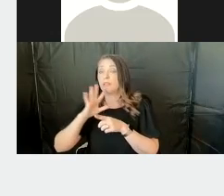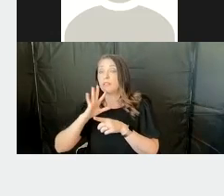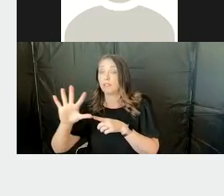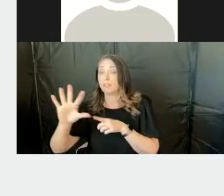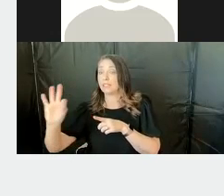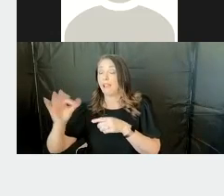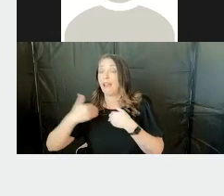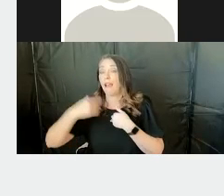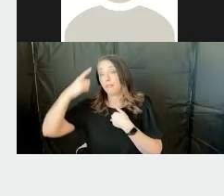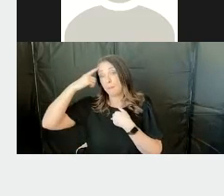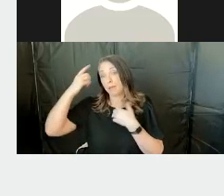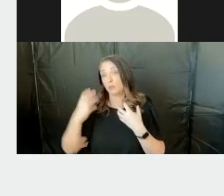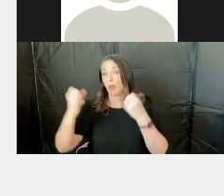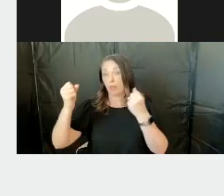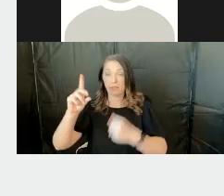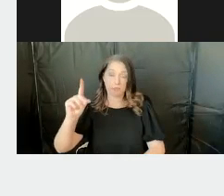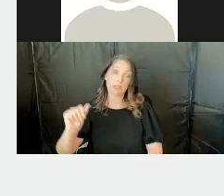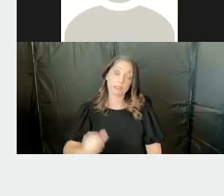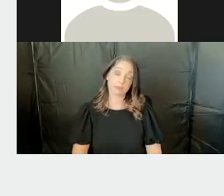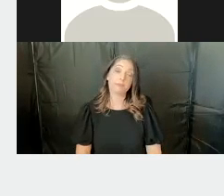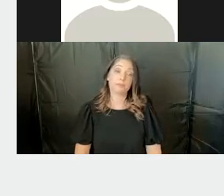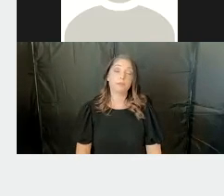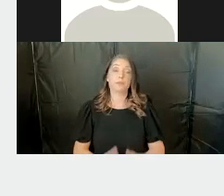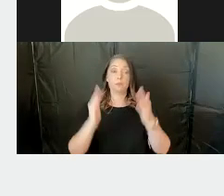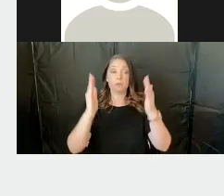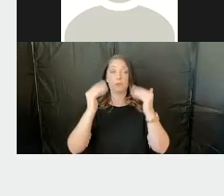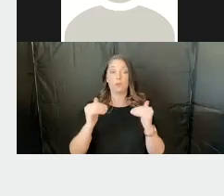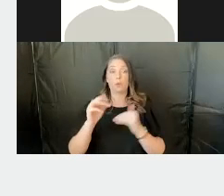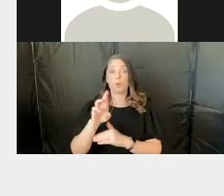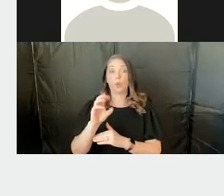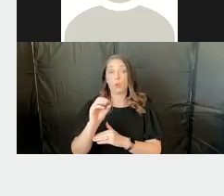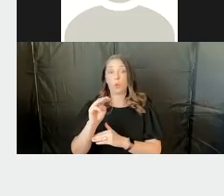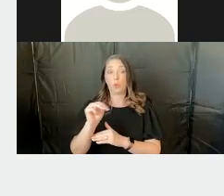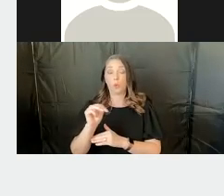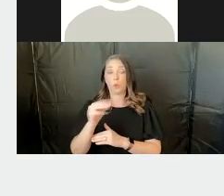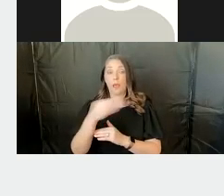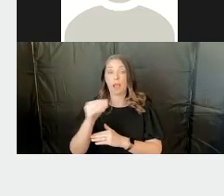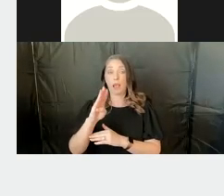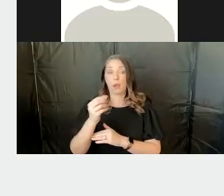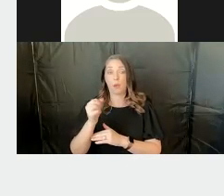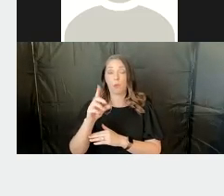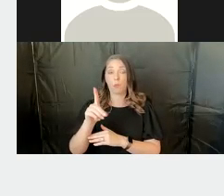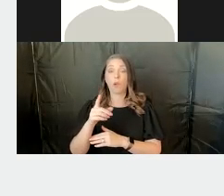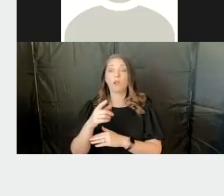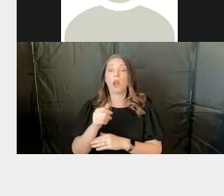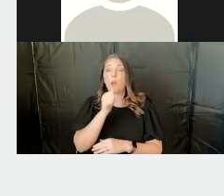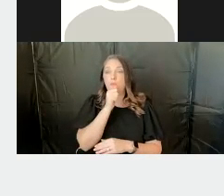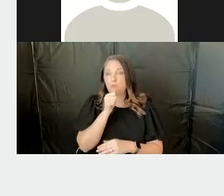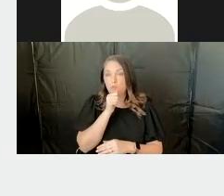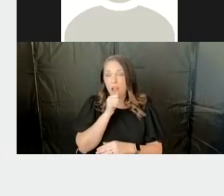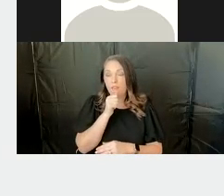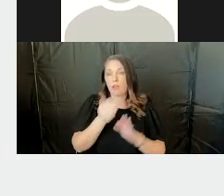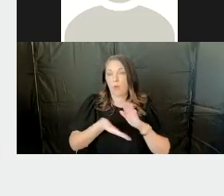health disabilities. Room and board are unlicensed, privately operated residential facilities for independent